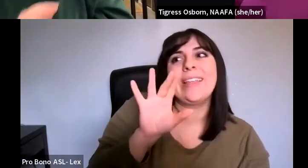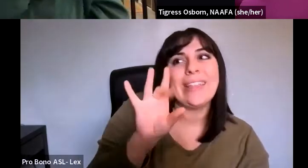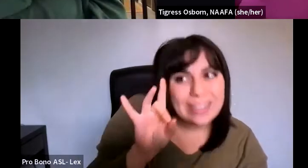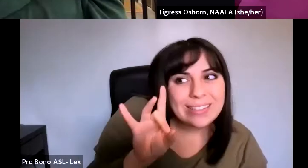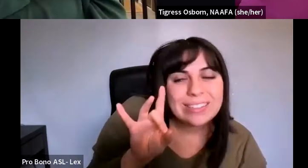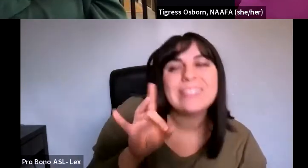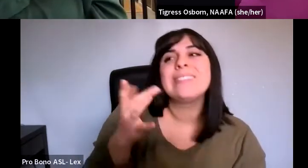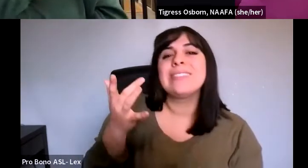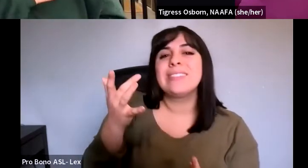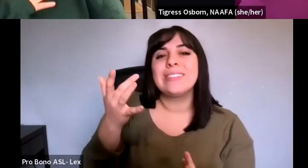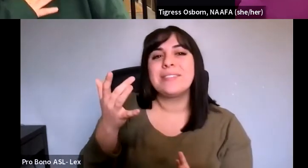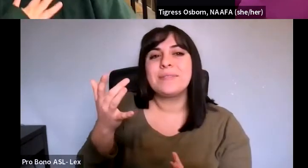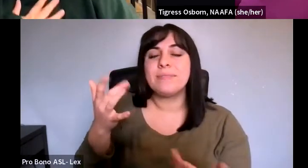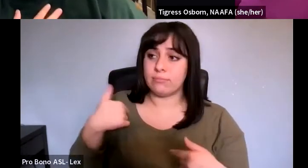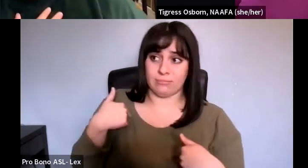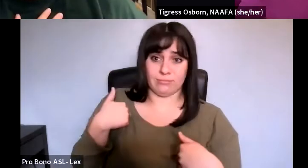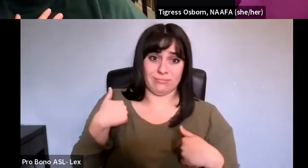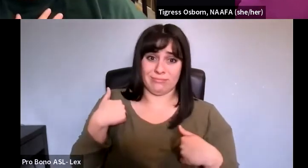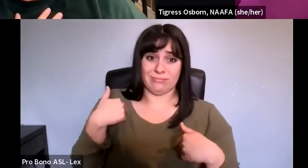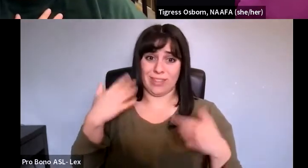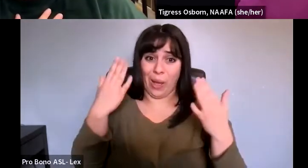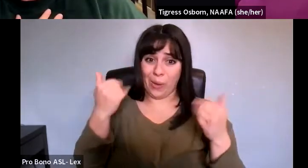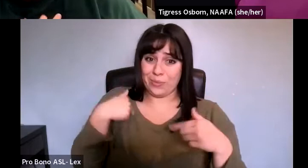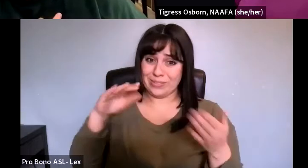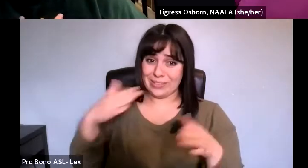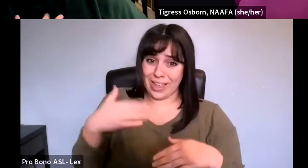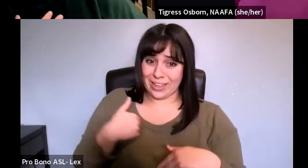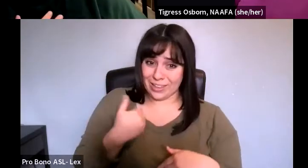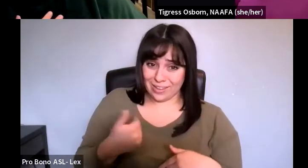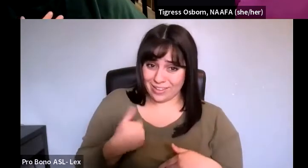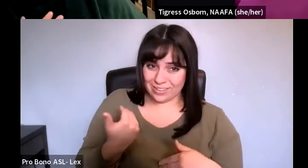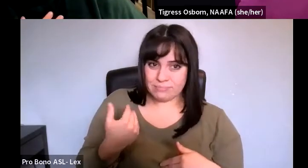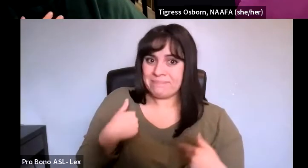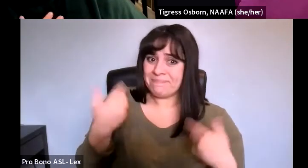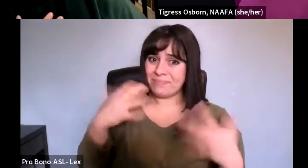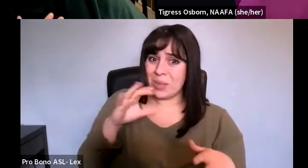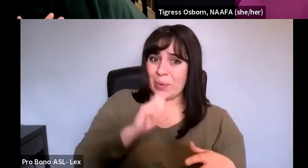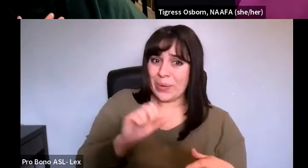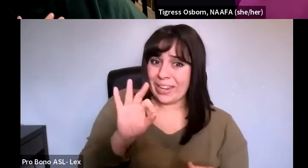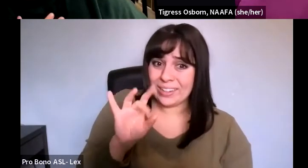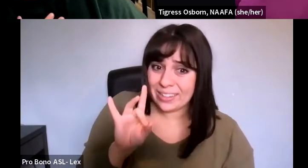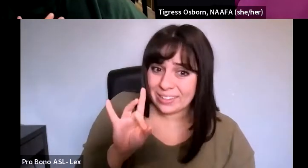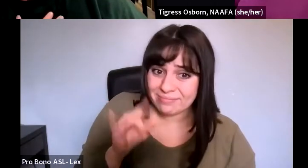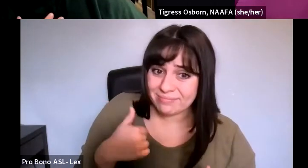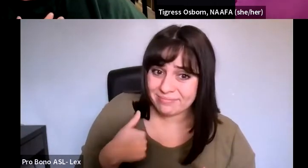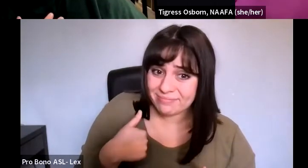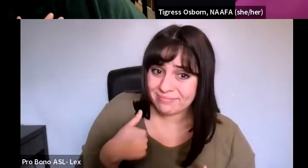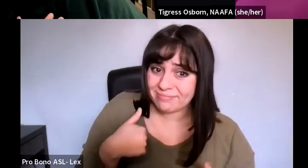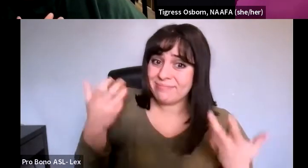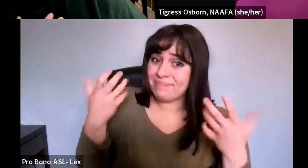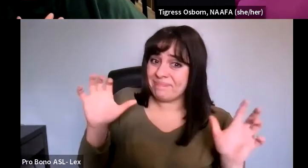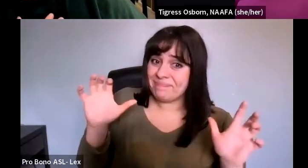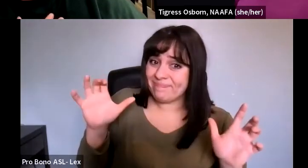98. I'm beginning to hope that I die young, because I'm not going to, I do not want to be 98 years old.